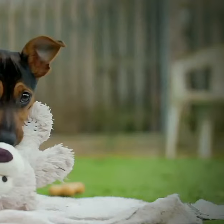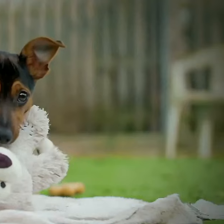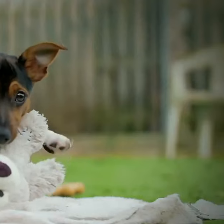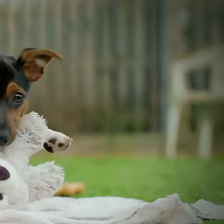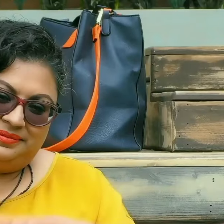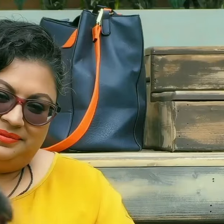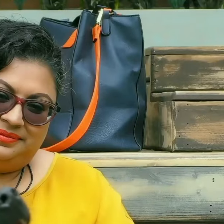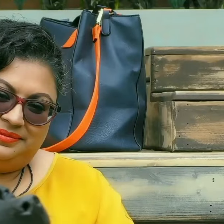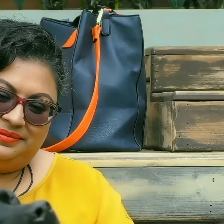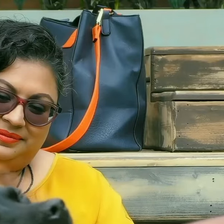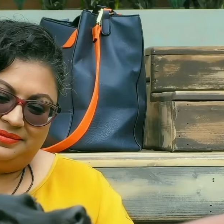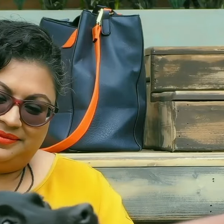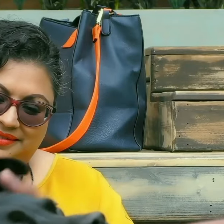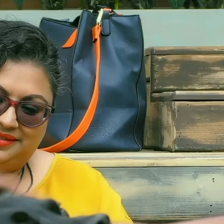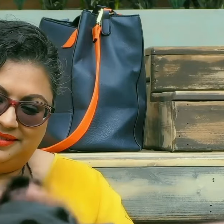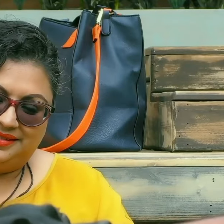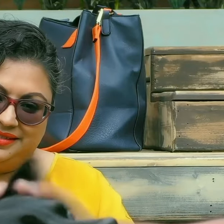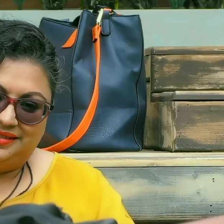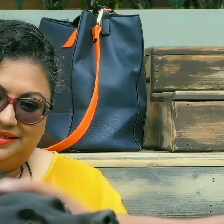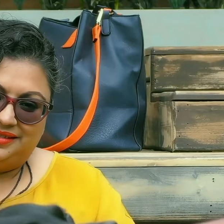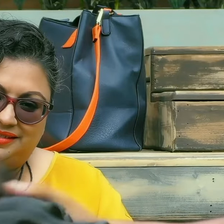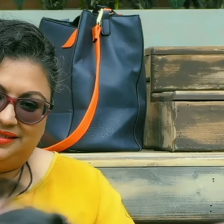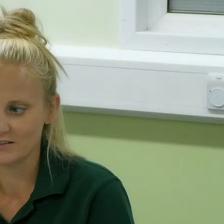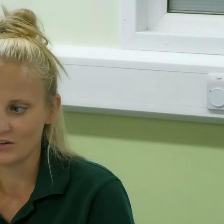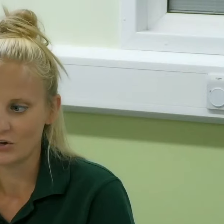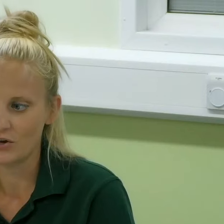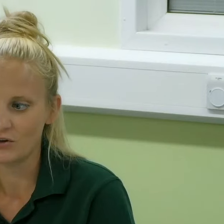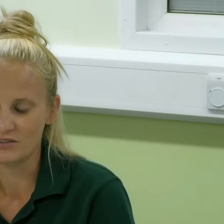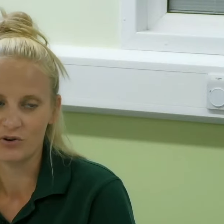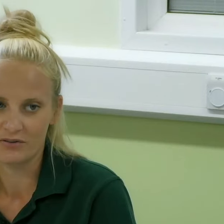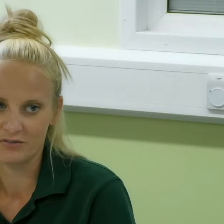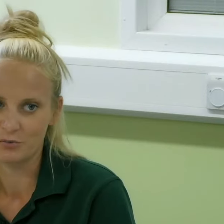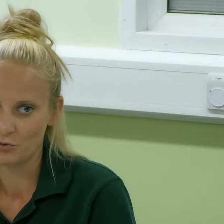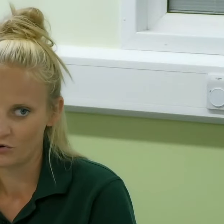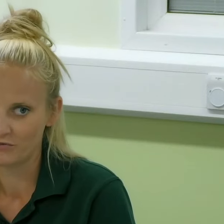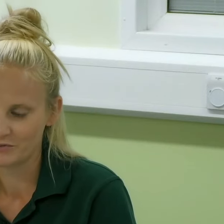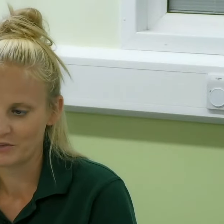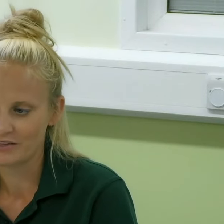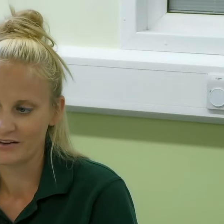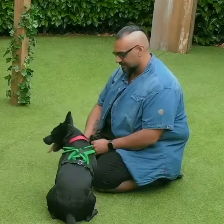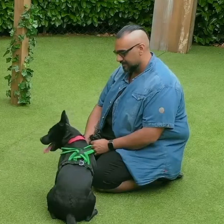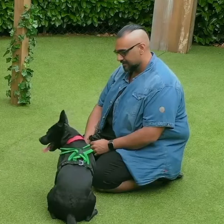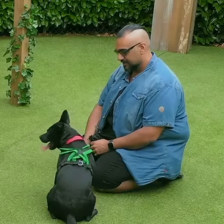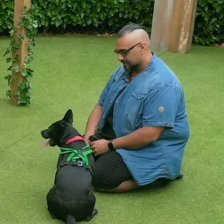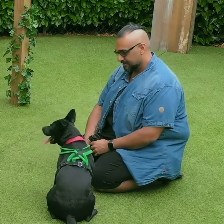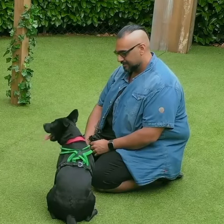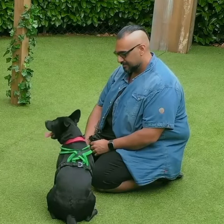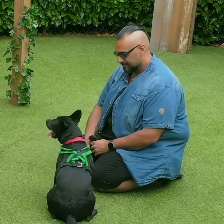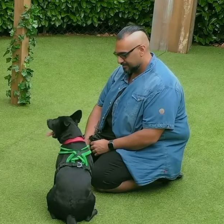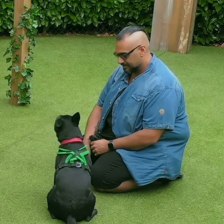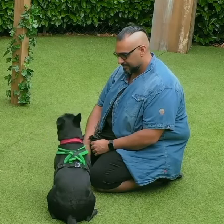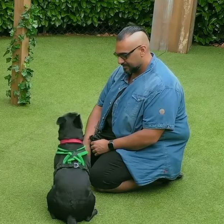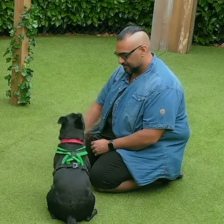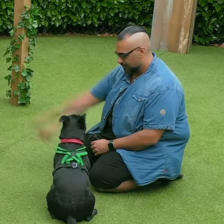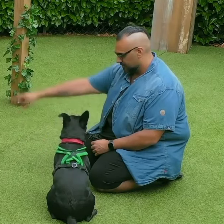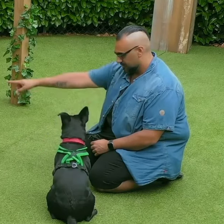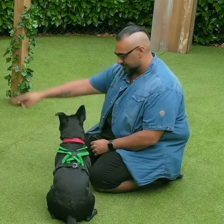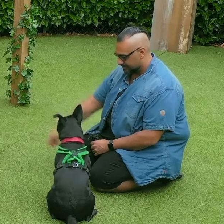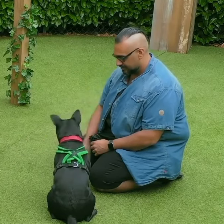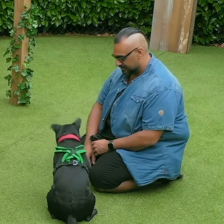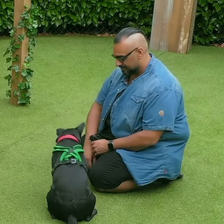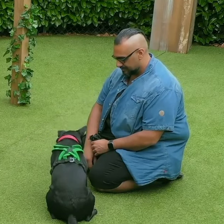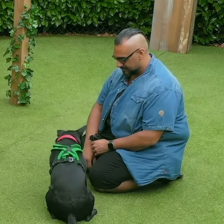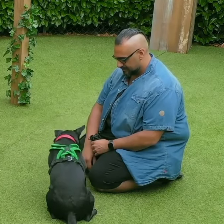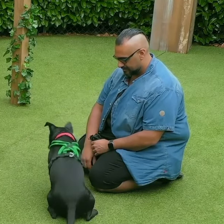owners. She will naturally go to the person who is more comfortable and more confident with her, and I think that's what's happening at the minute. Who's